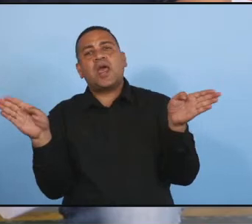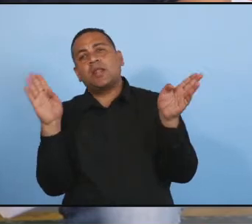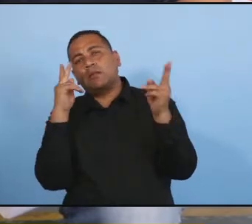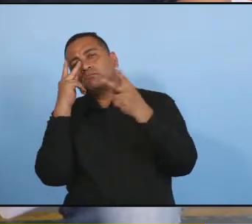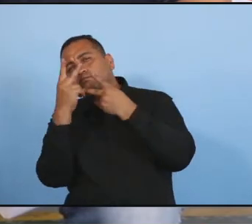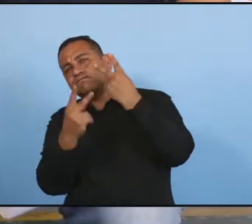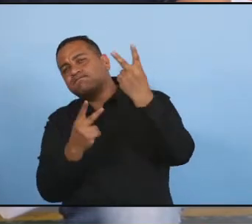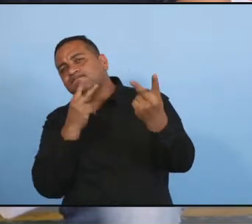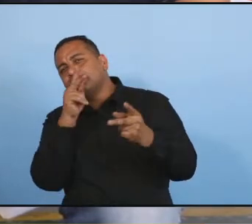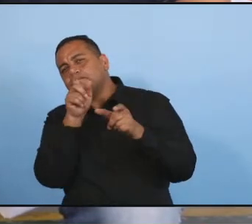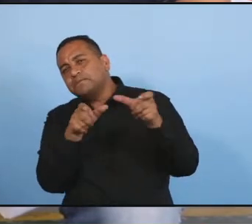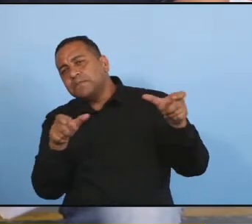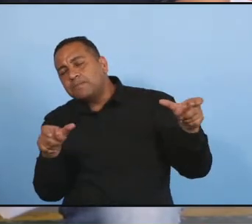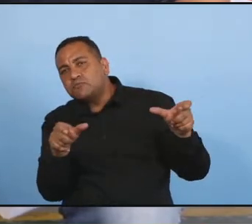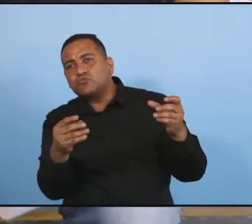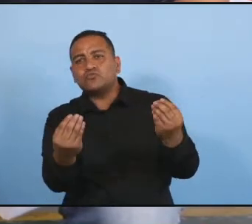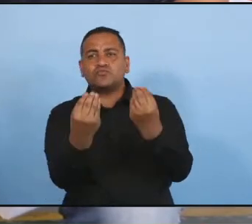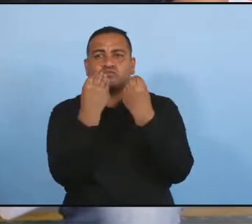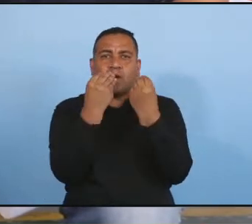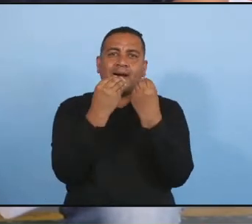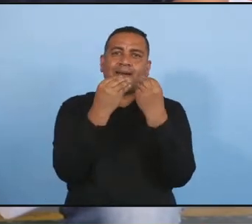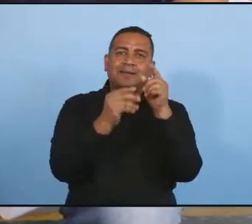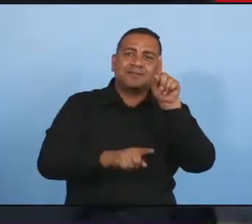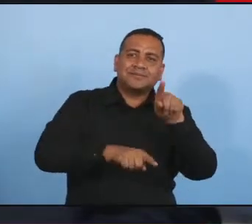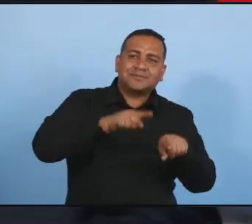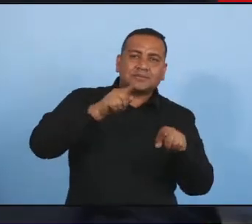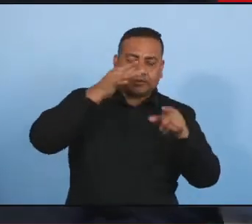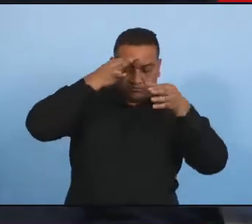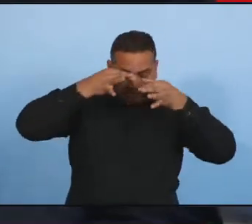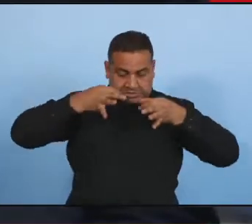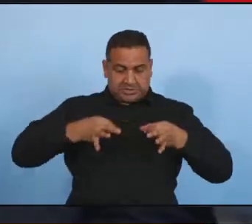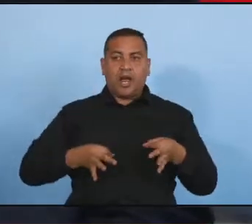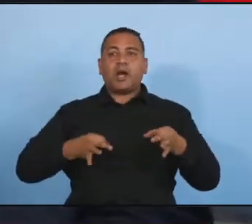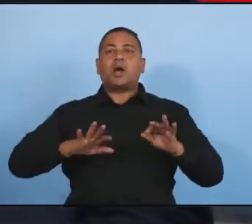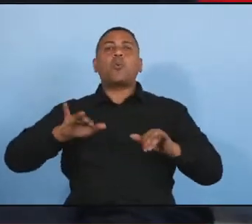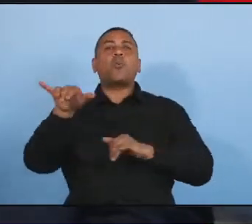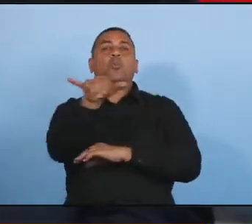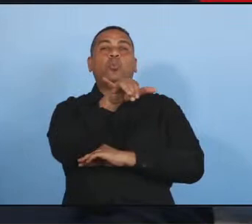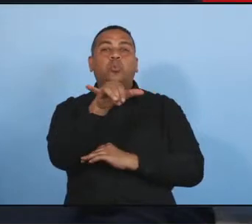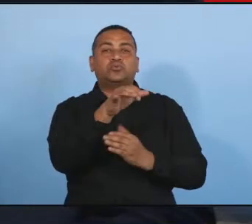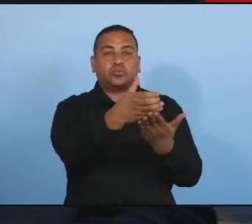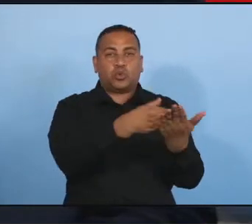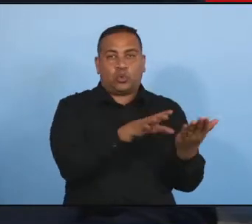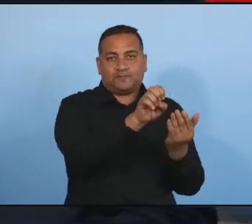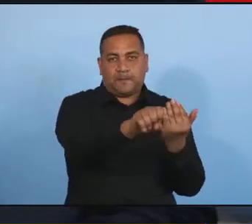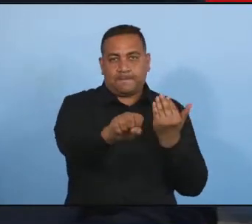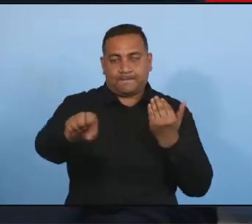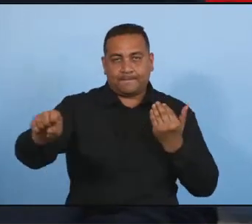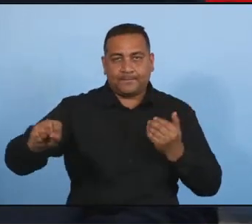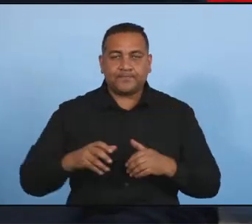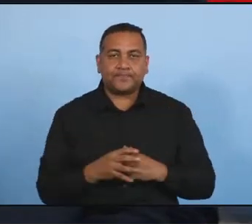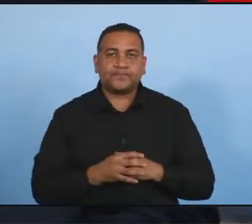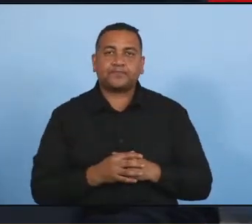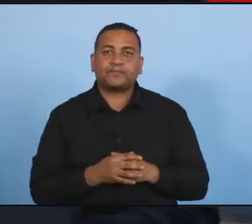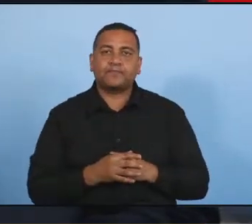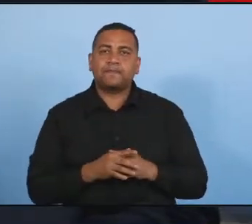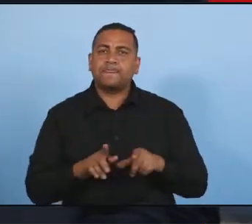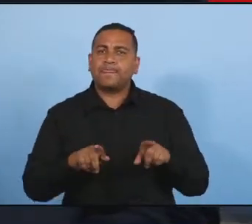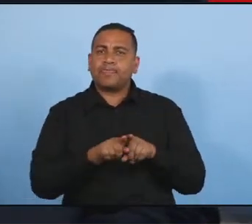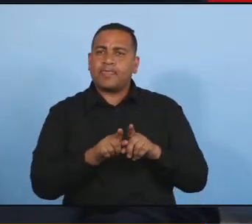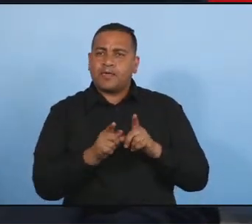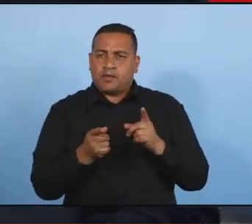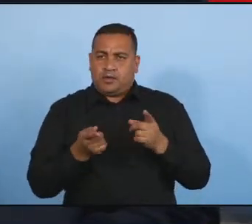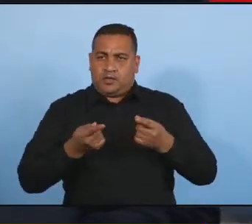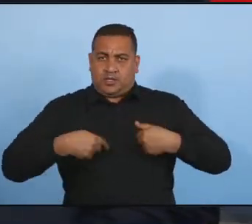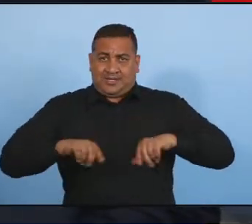into those various different fields. And what I've heard, I'm just listening to it, apparently there is a skills shortage at the moment, and you guys are